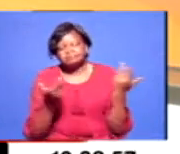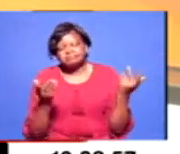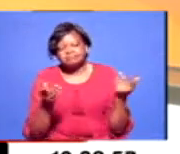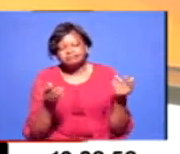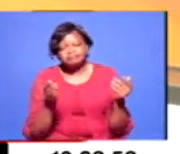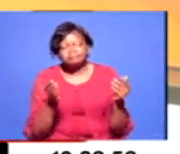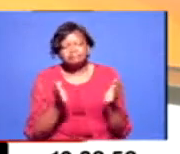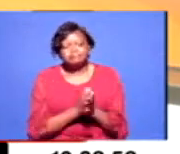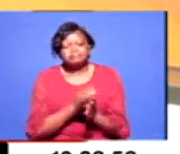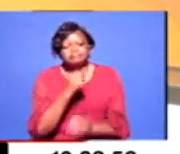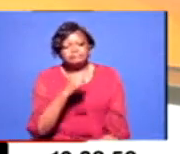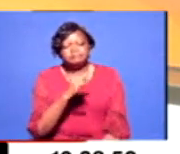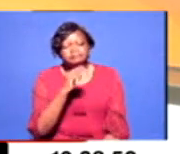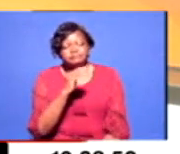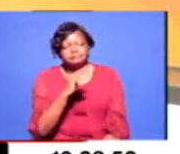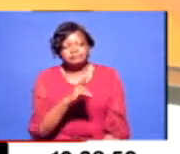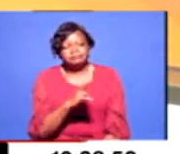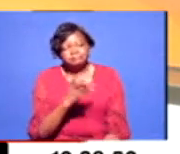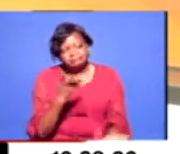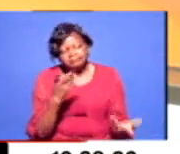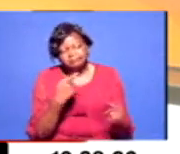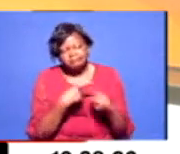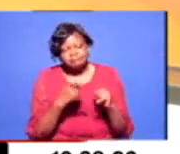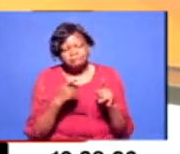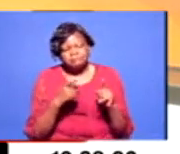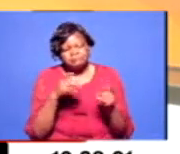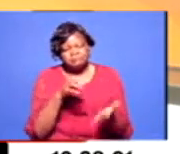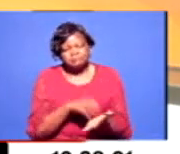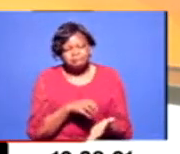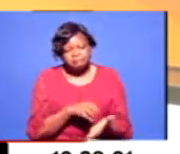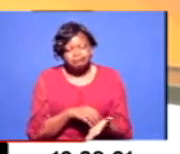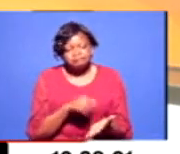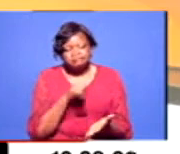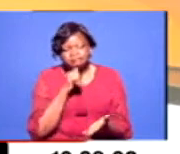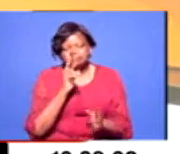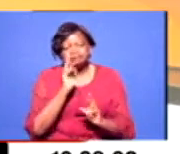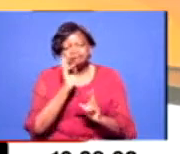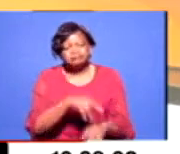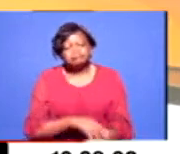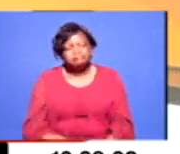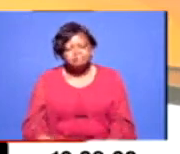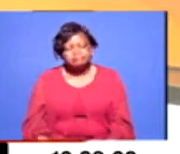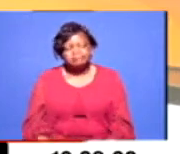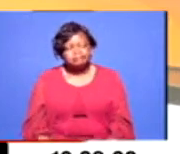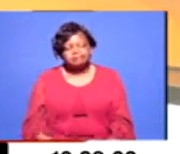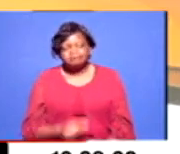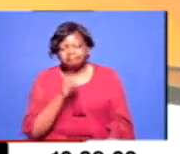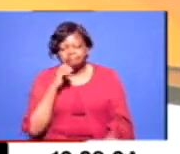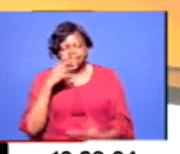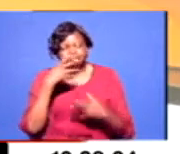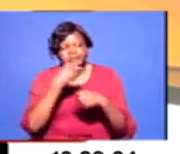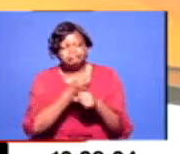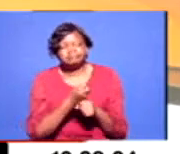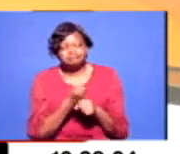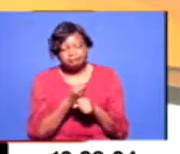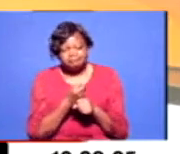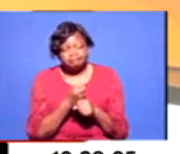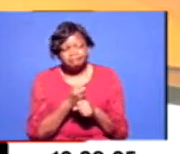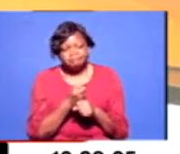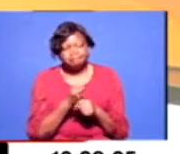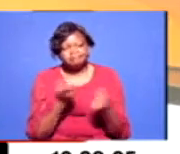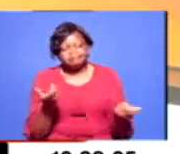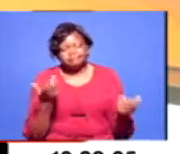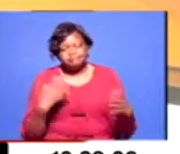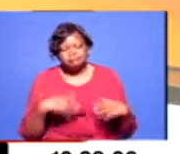SGBV as well. But the cases are not reported. They don't even give confidence to somebody perhaps who